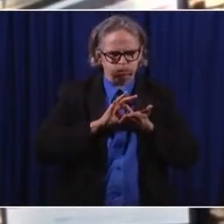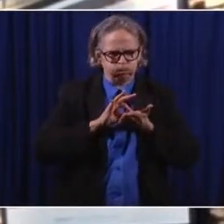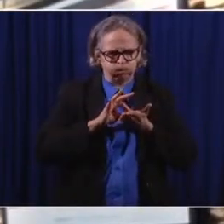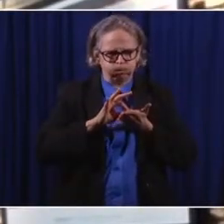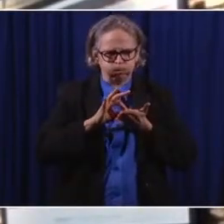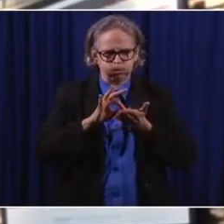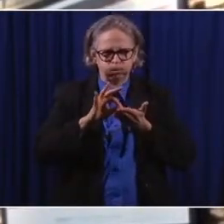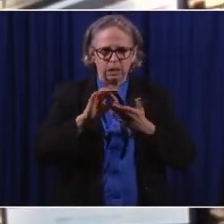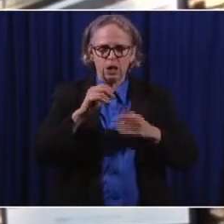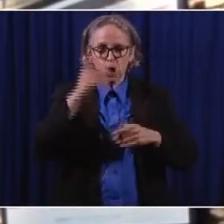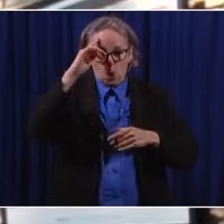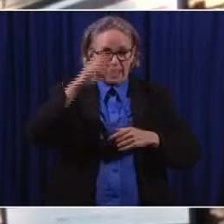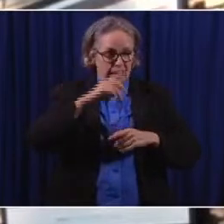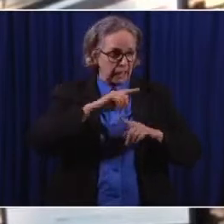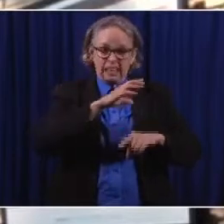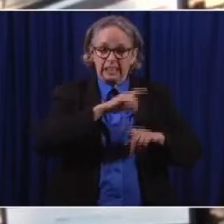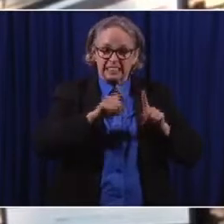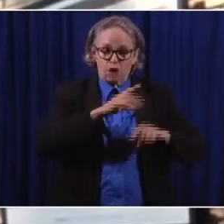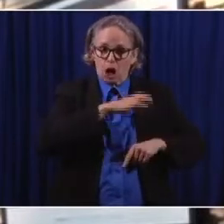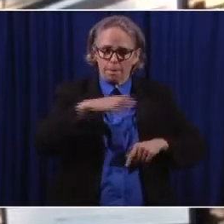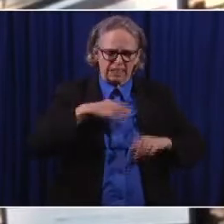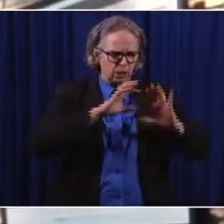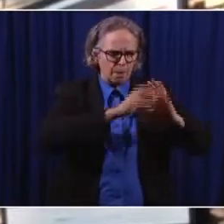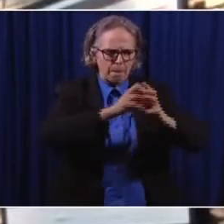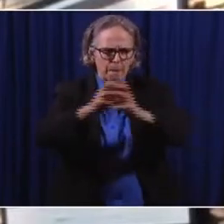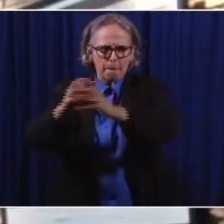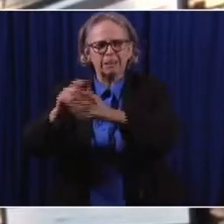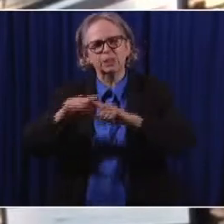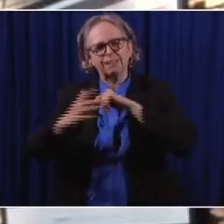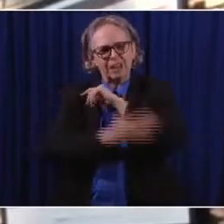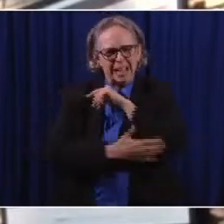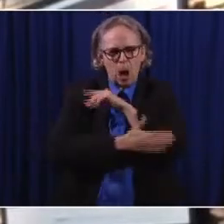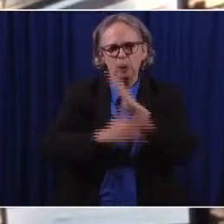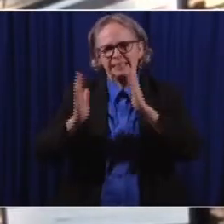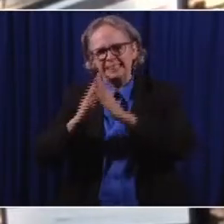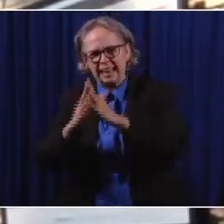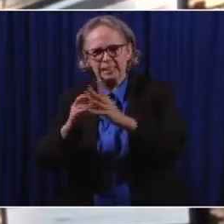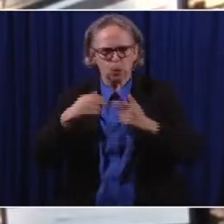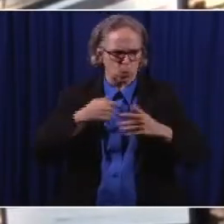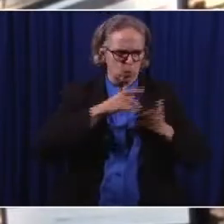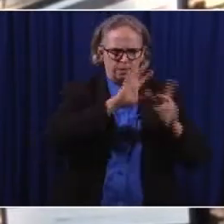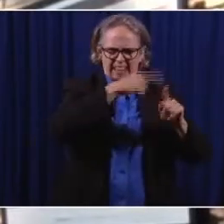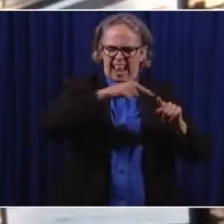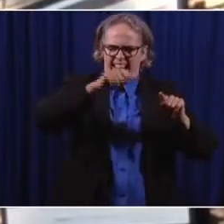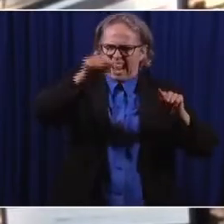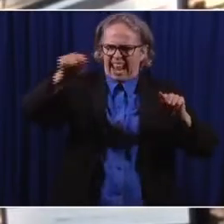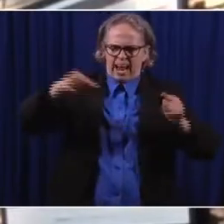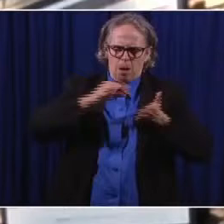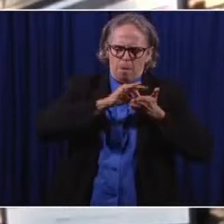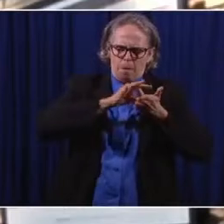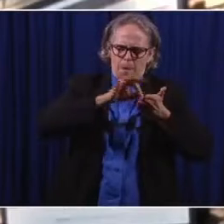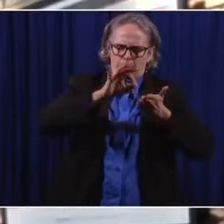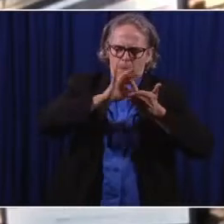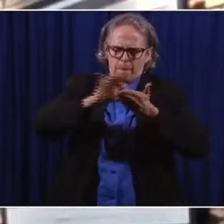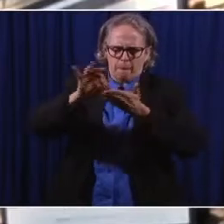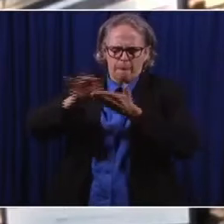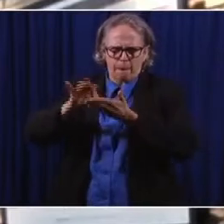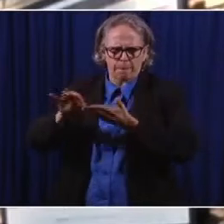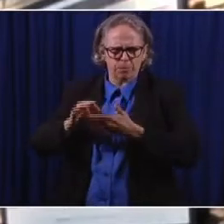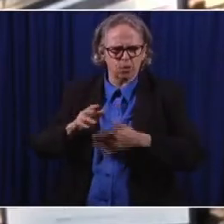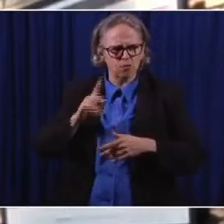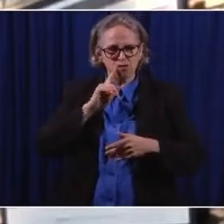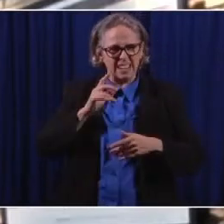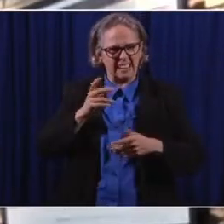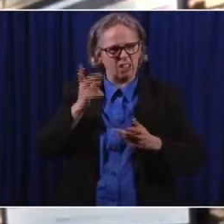as well in different counties and cities. And there's certainly been an effort to ensure that we get those hard to count populations that